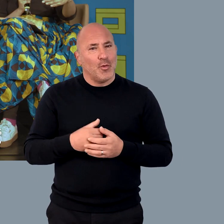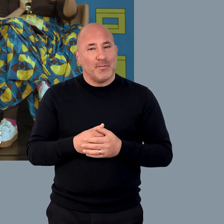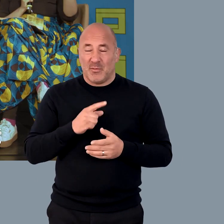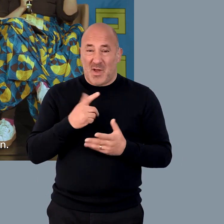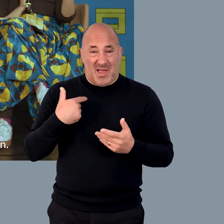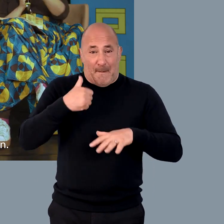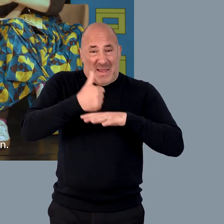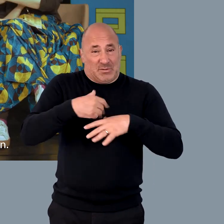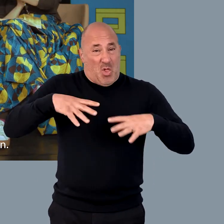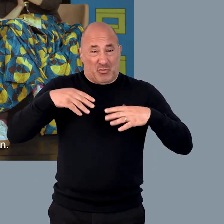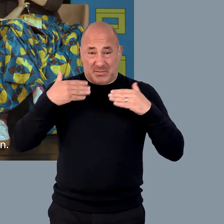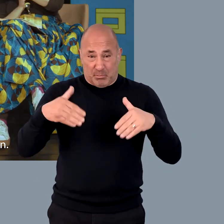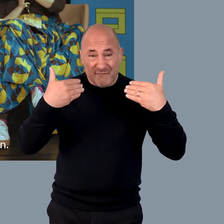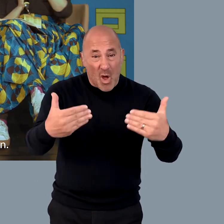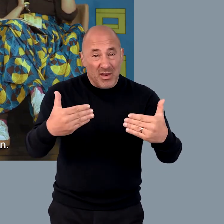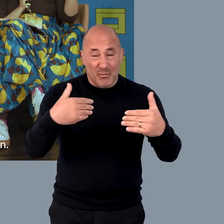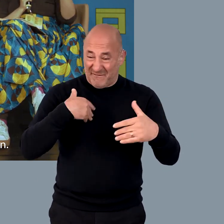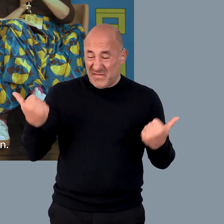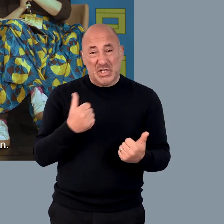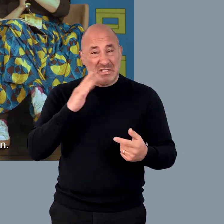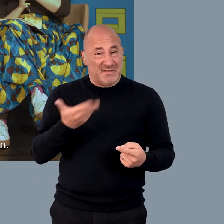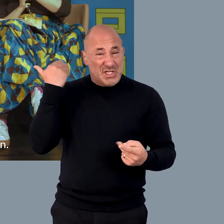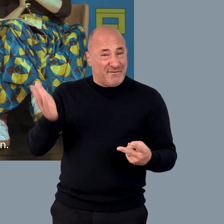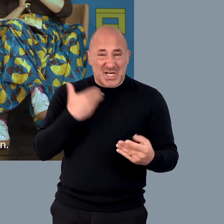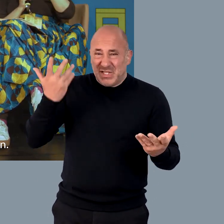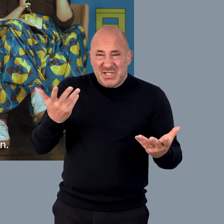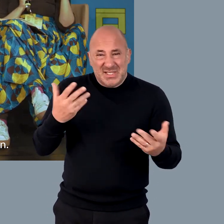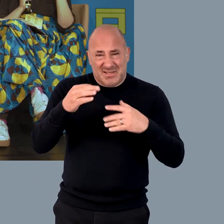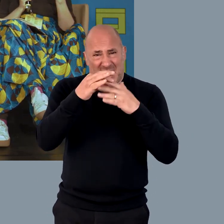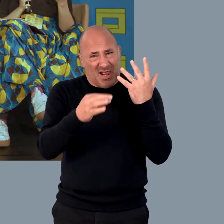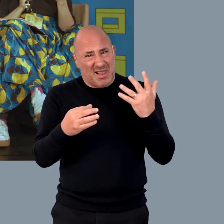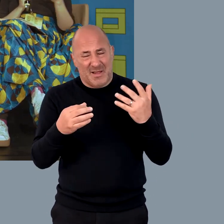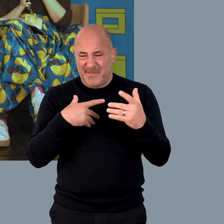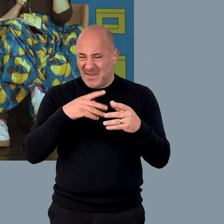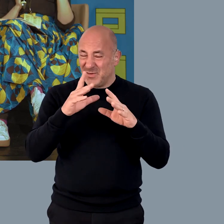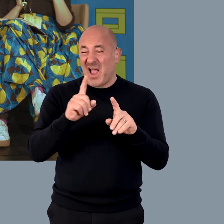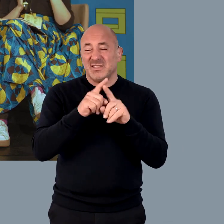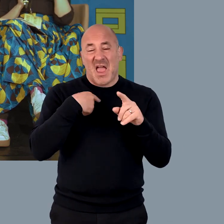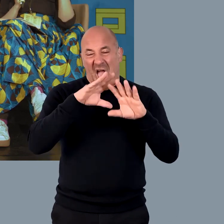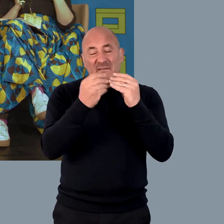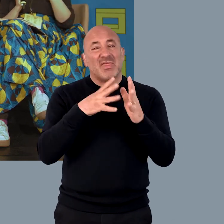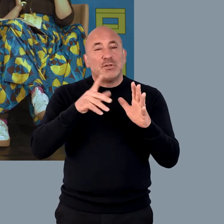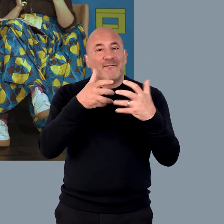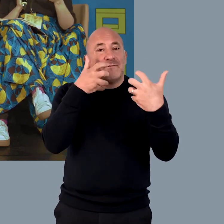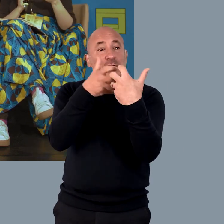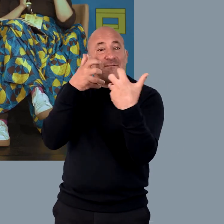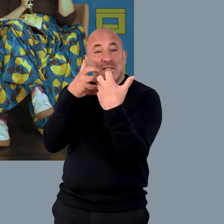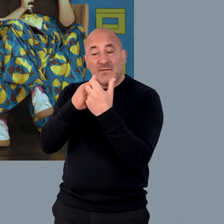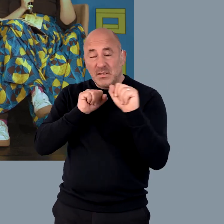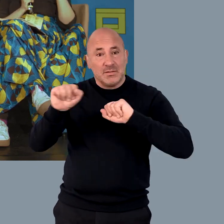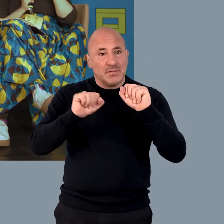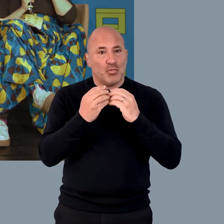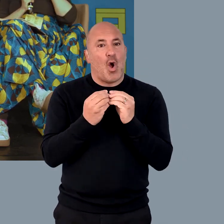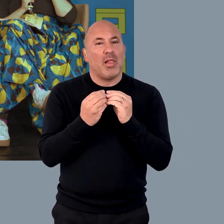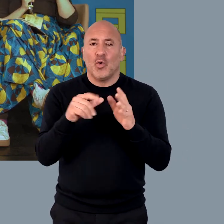do the next thing? Because we're beyond the basics, and we've kind of done that now. And again, it's that how everything, we always say everything needs to be tailored to be meaningful, and it